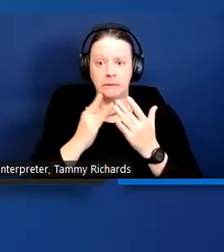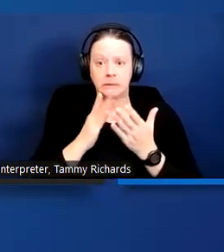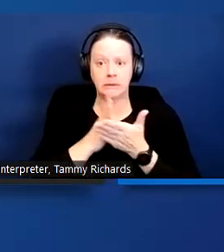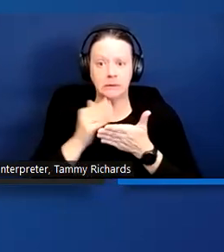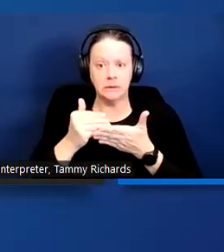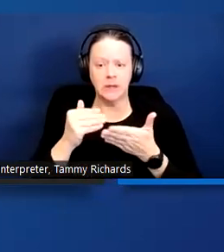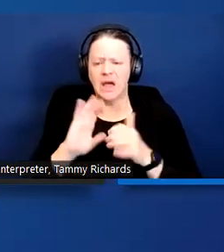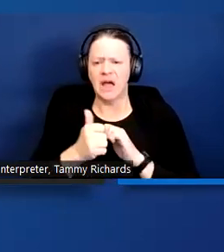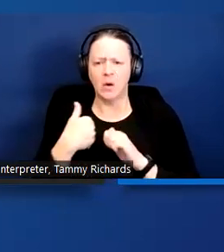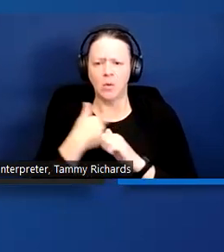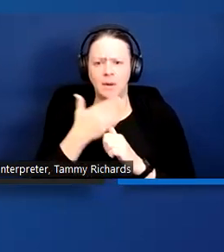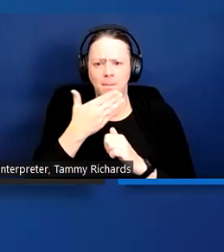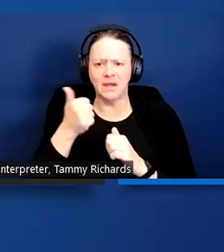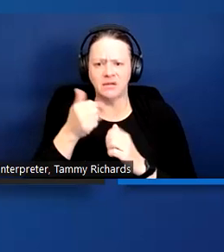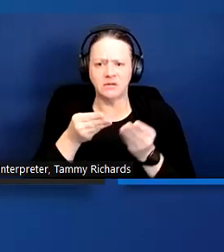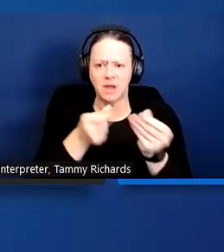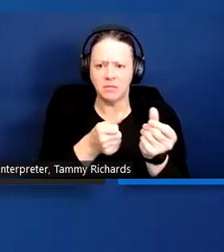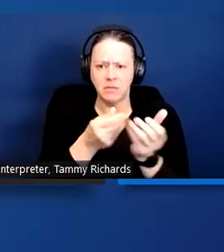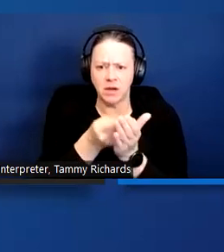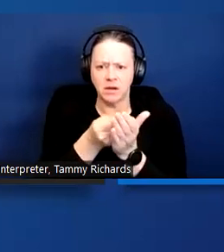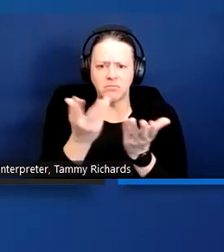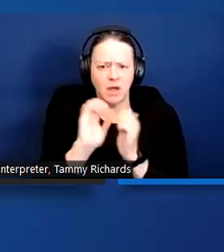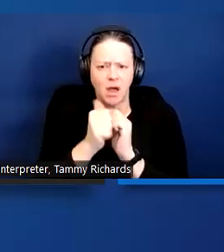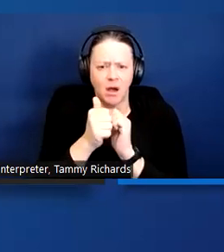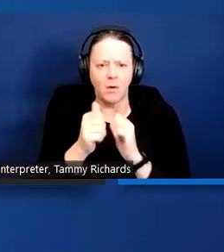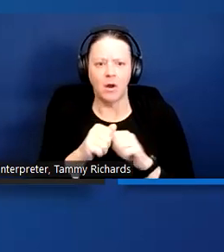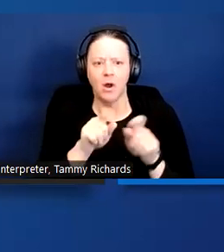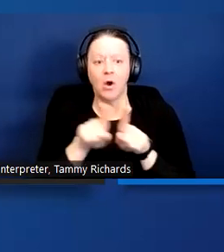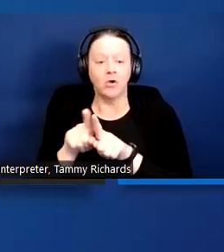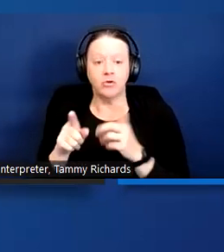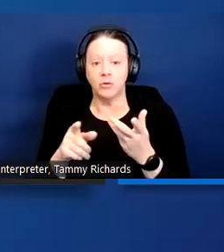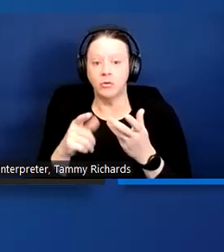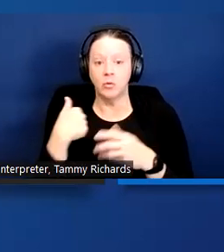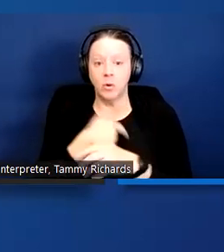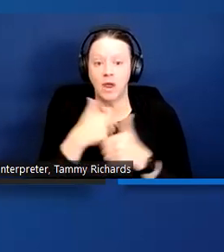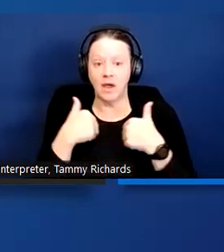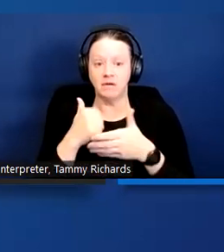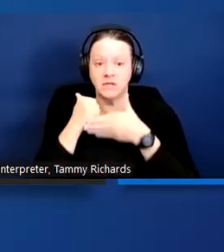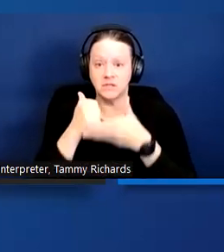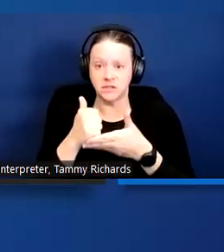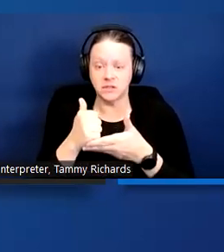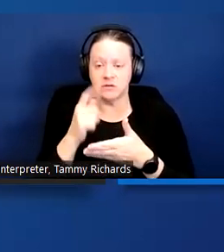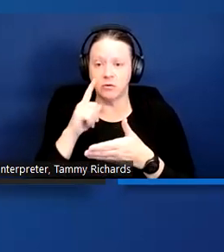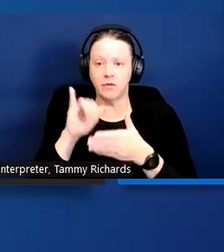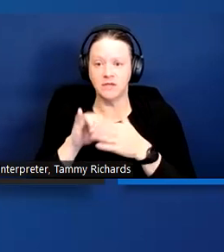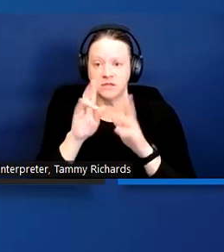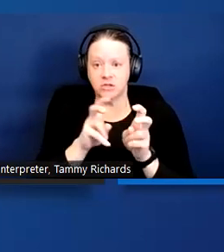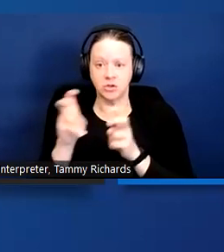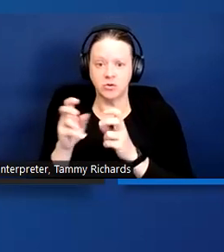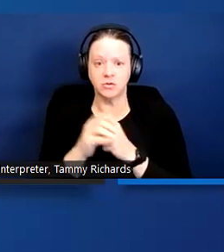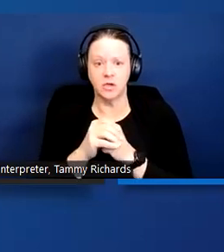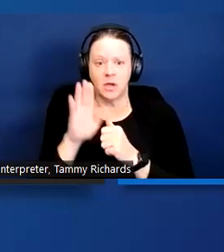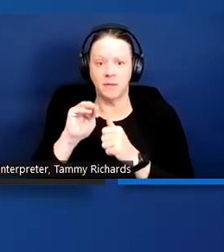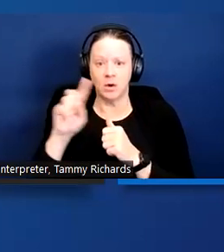then? There is also assistance for this kind of thing. Again, I mentioned it already, but